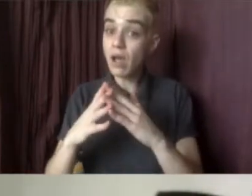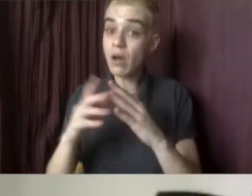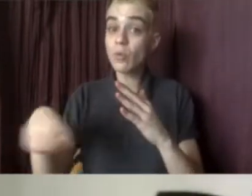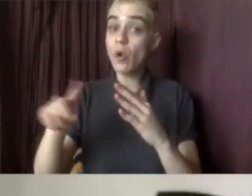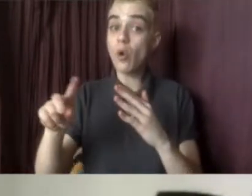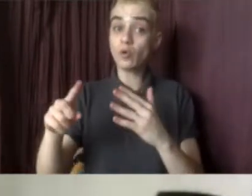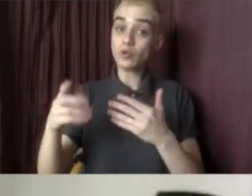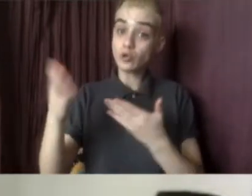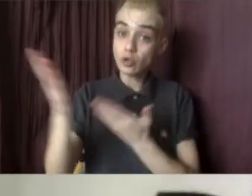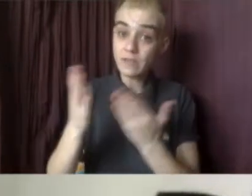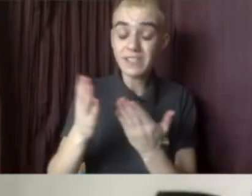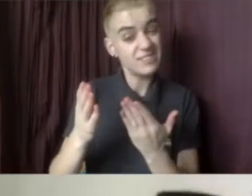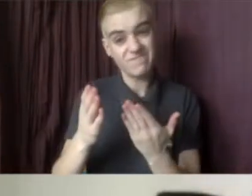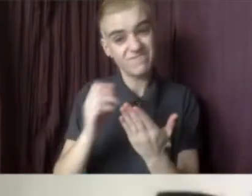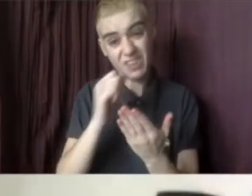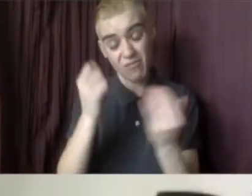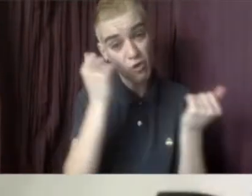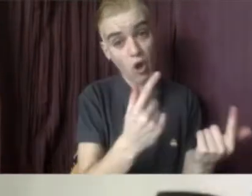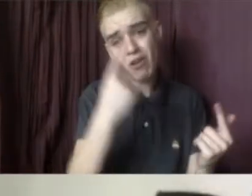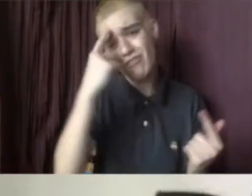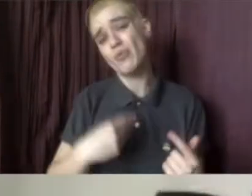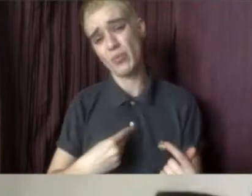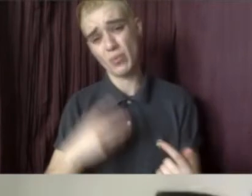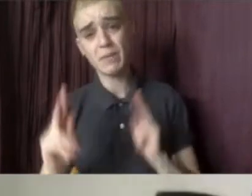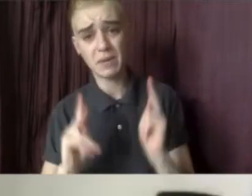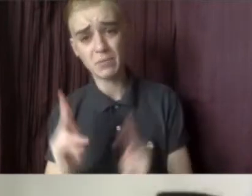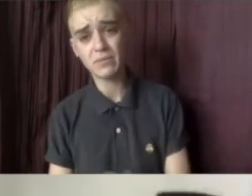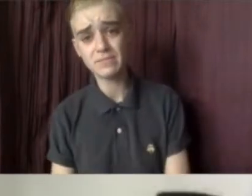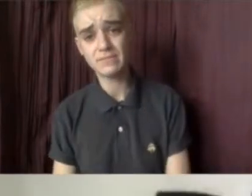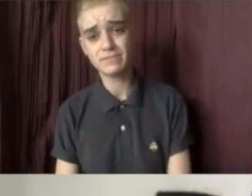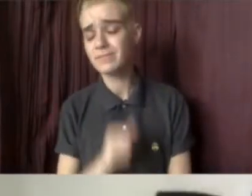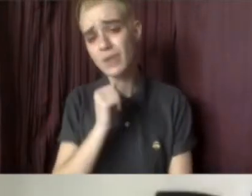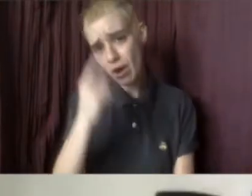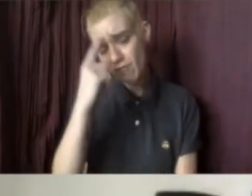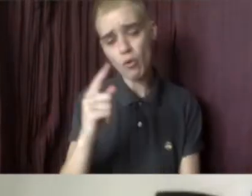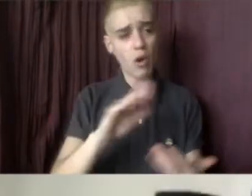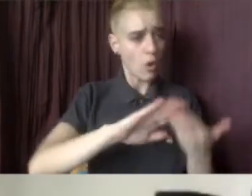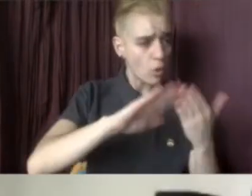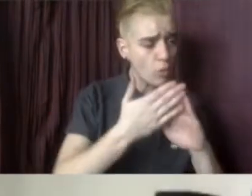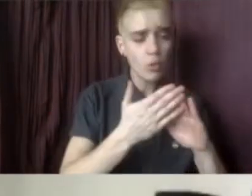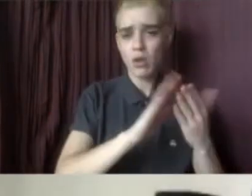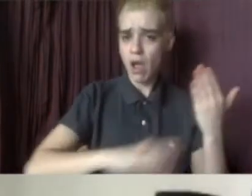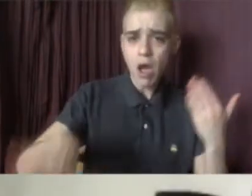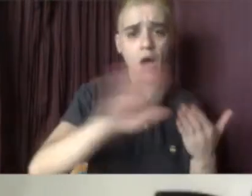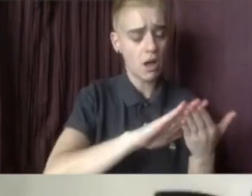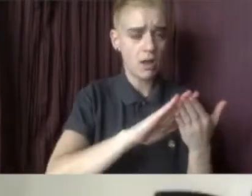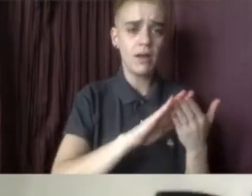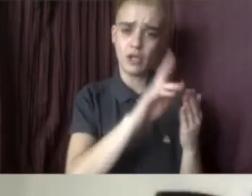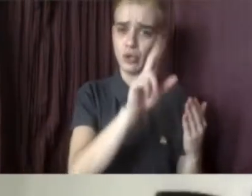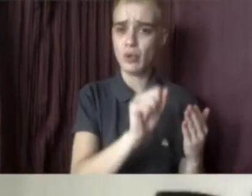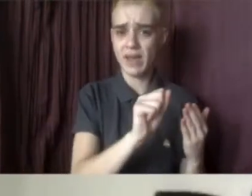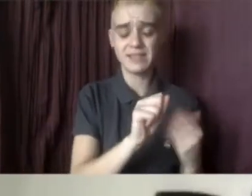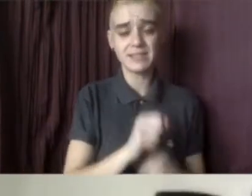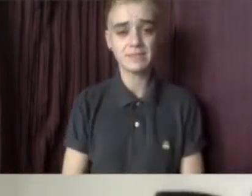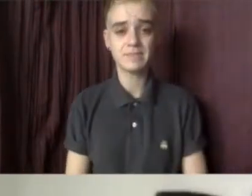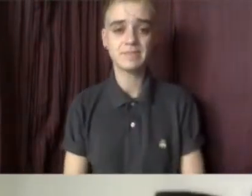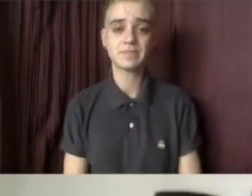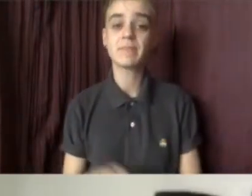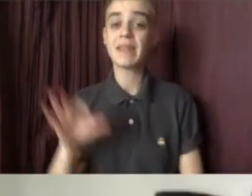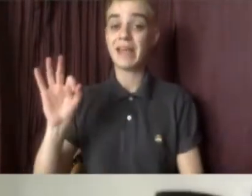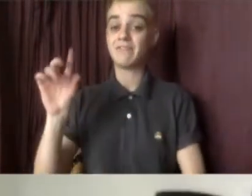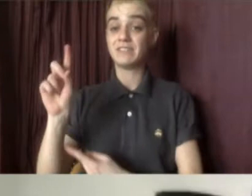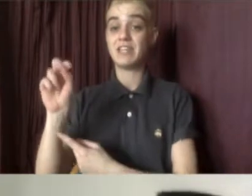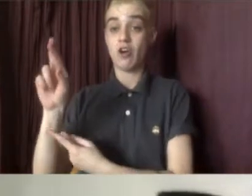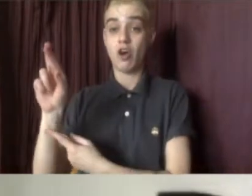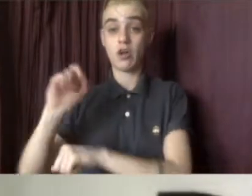took the 1876 ugly laws and said, now we will put these people in institutions. And he started institutionalizing